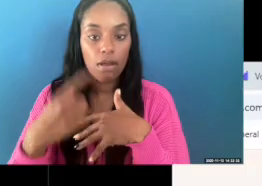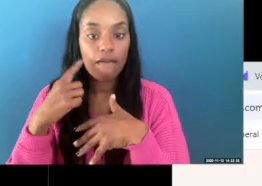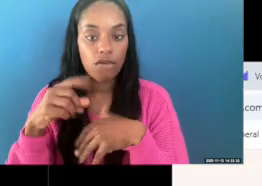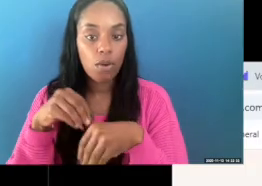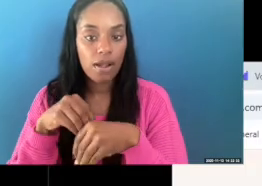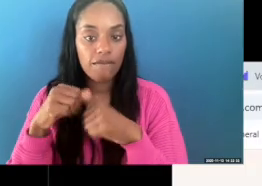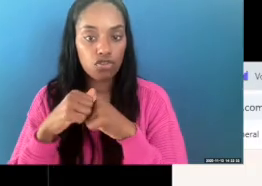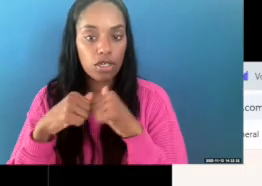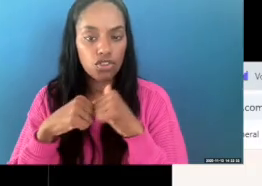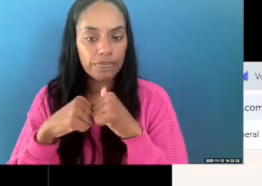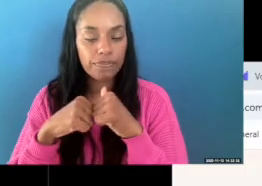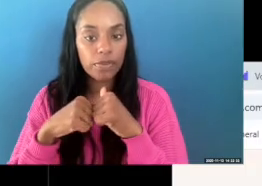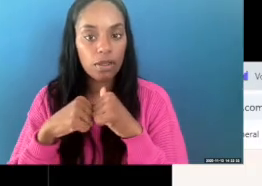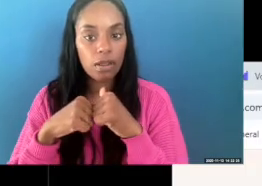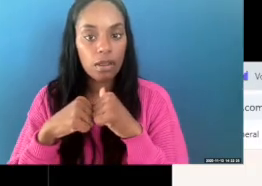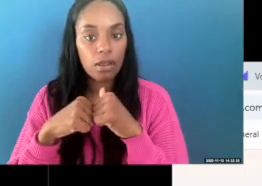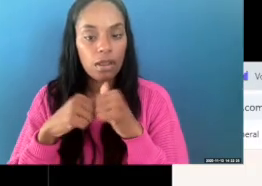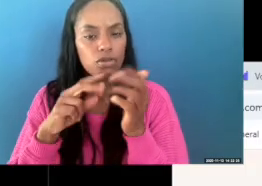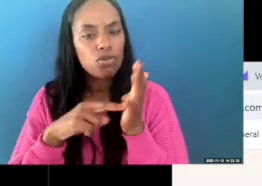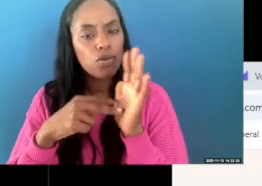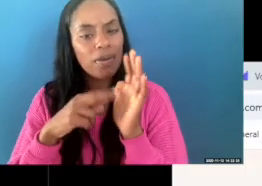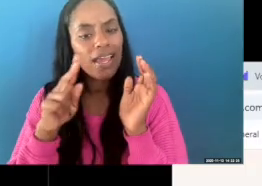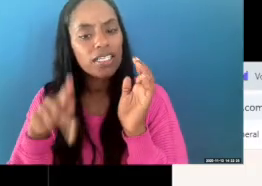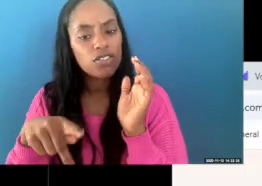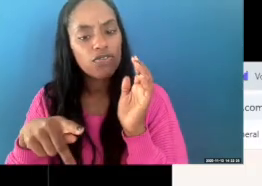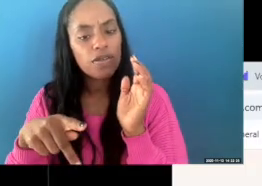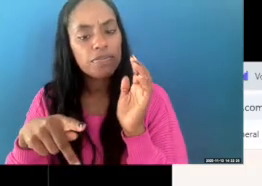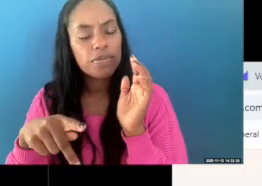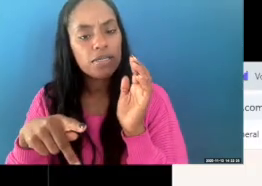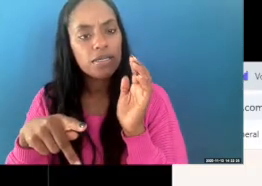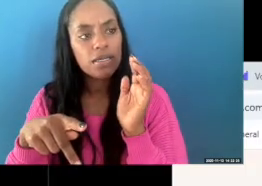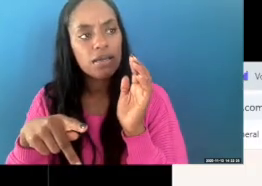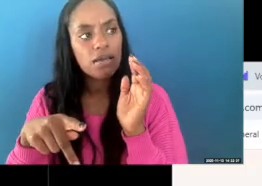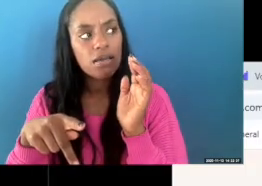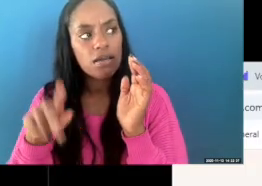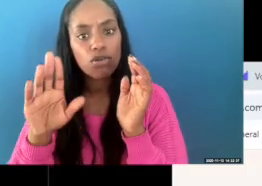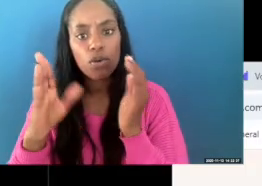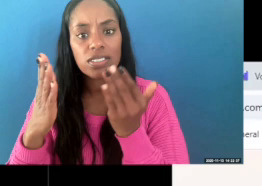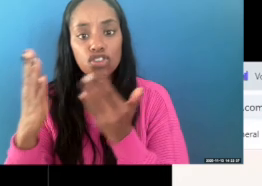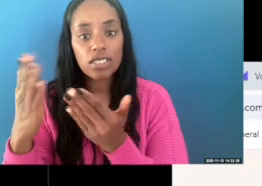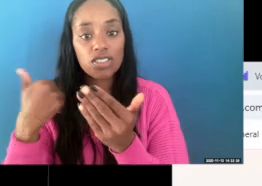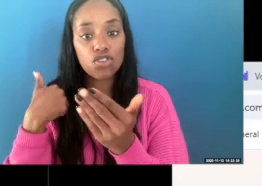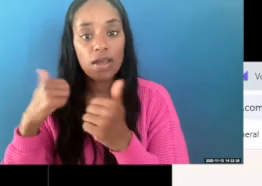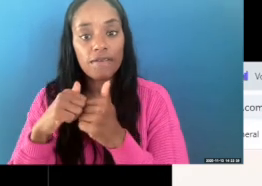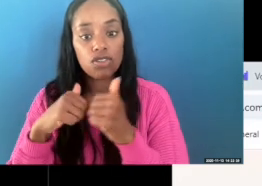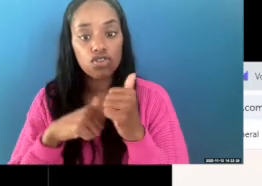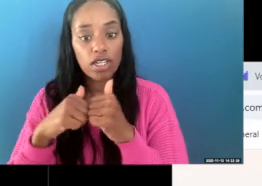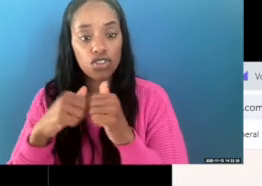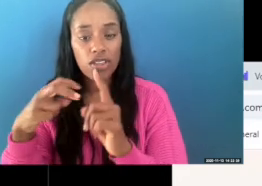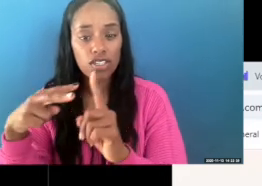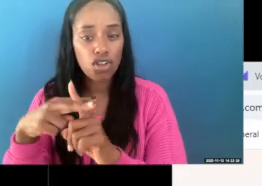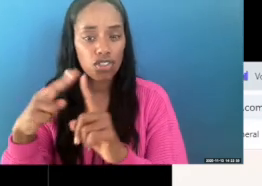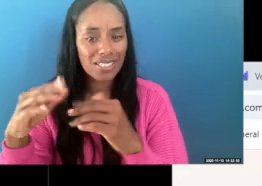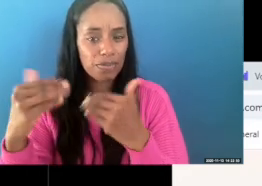we work with our Energize team and CEC to have other funding lanes available for